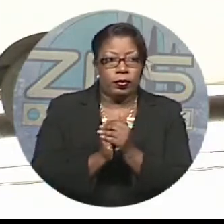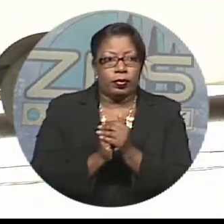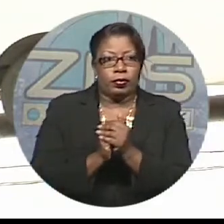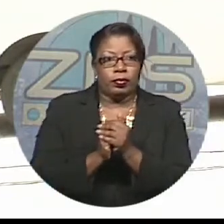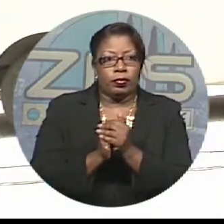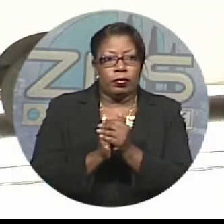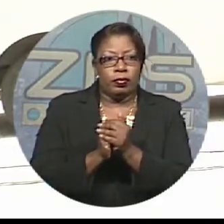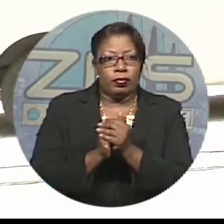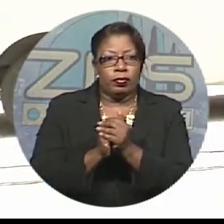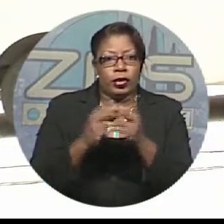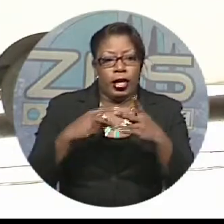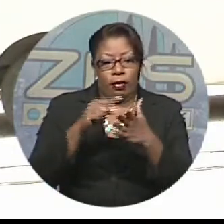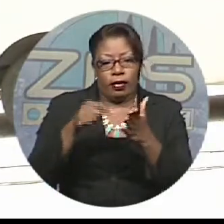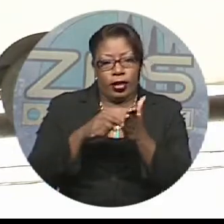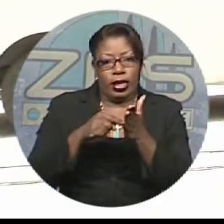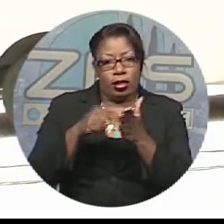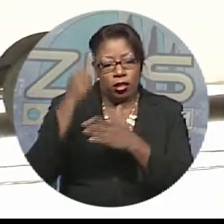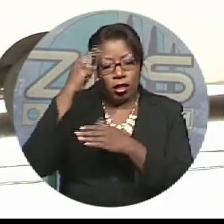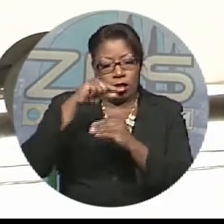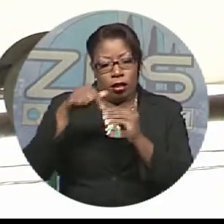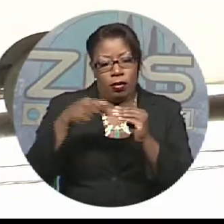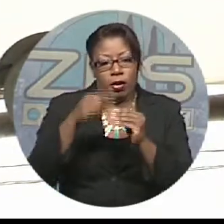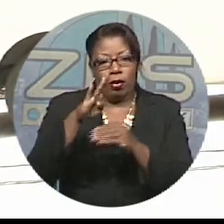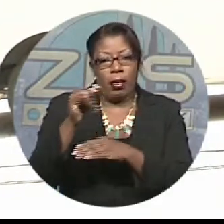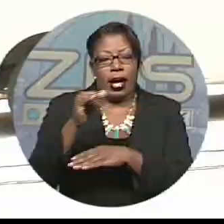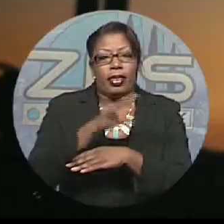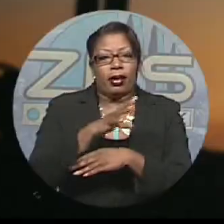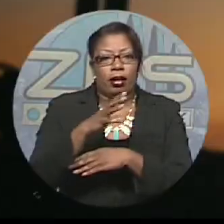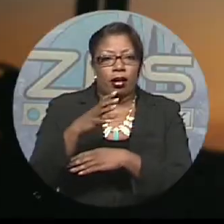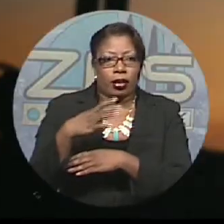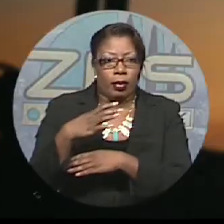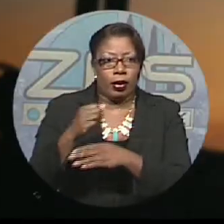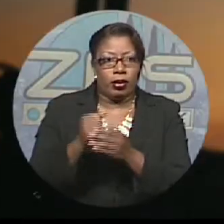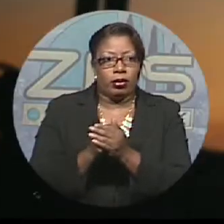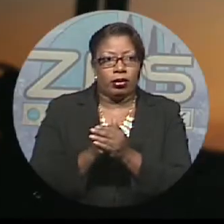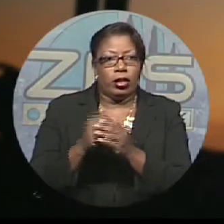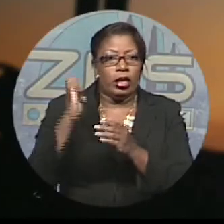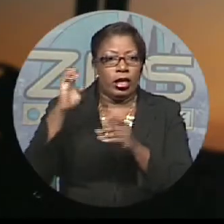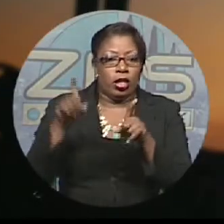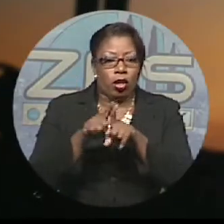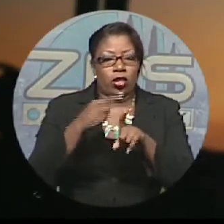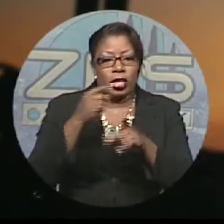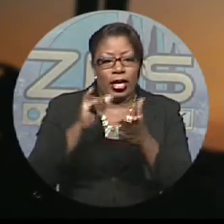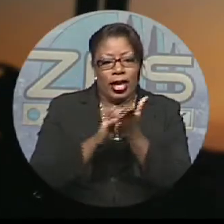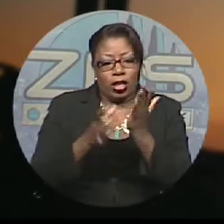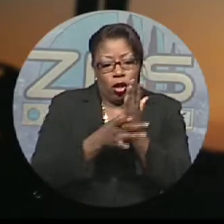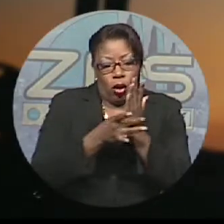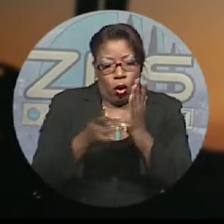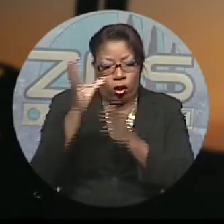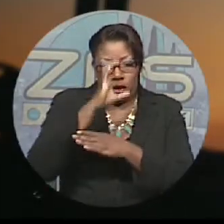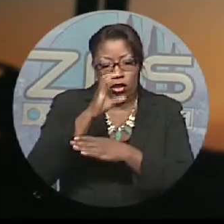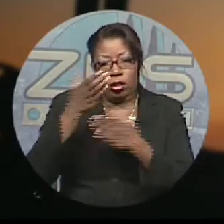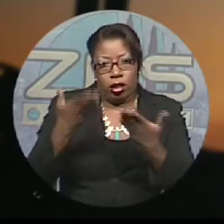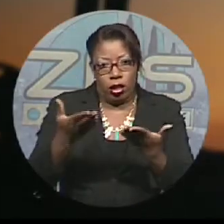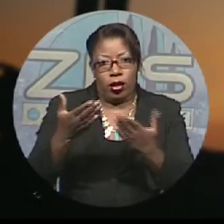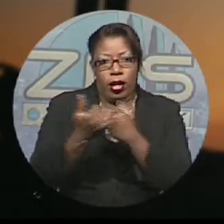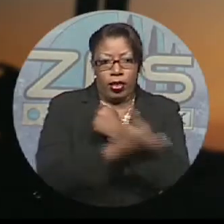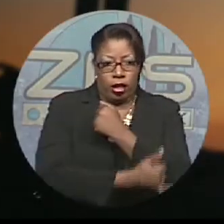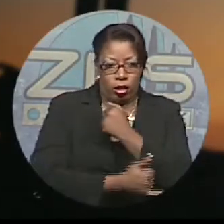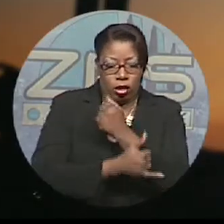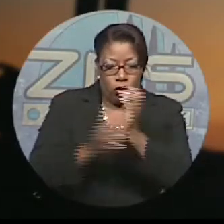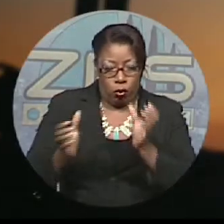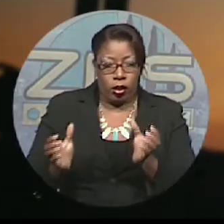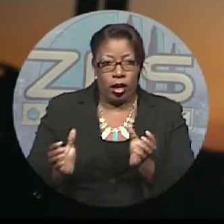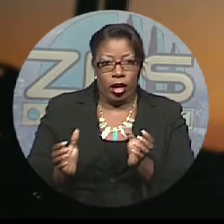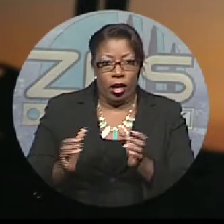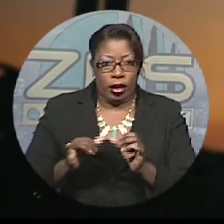matter considered by Cabinet and begin the public consultation. But the minister says if oil exploration in this country is to be pursued, he